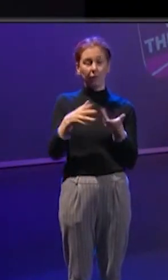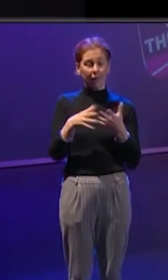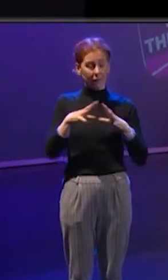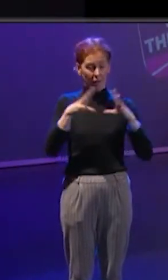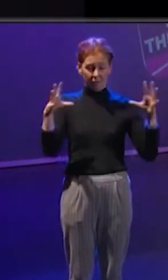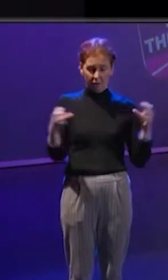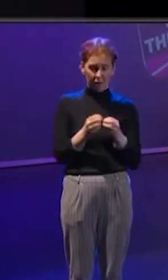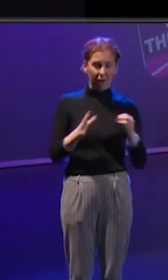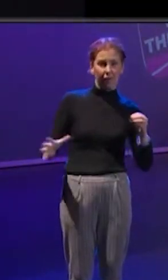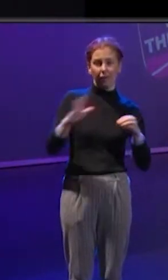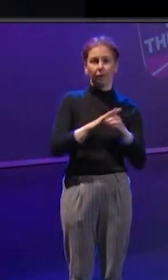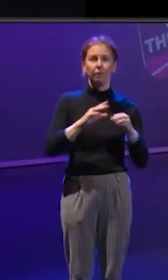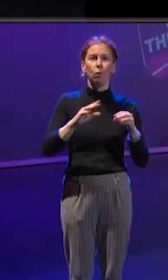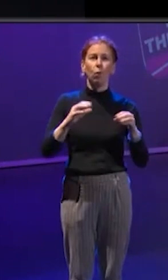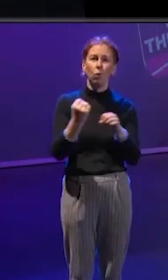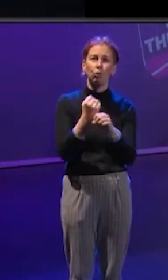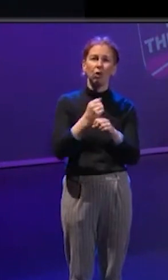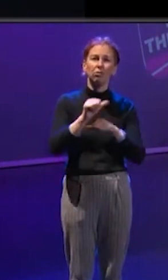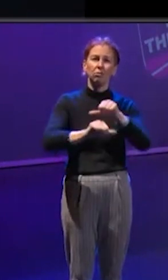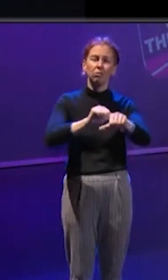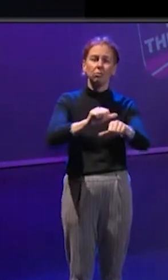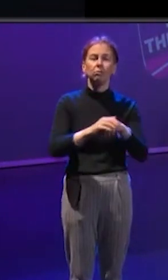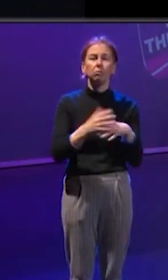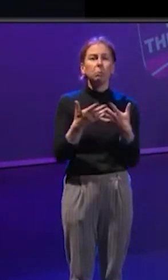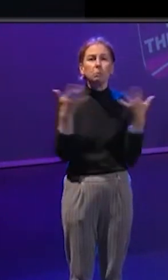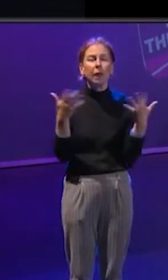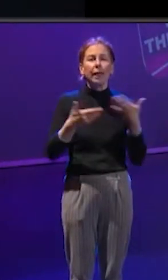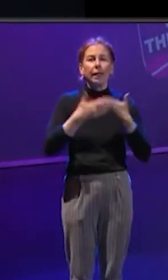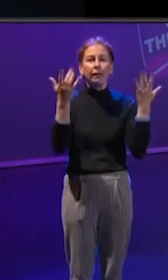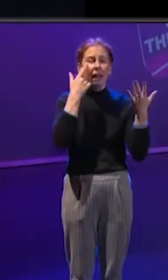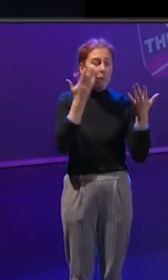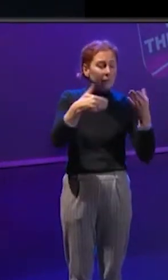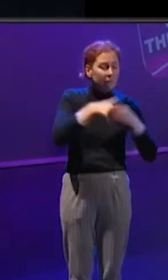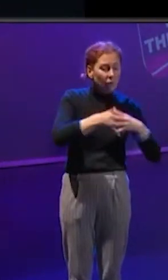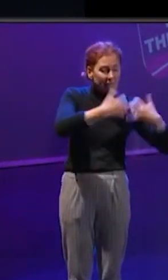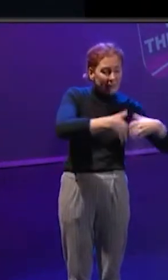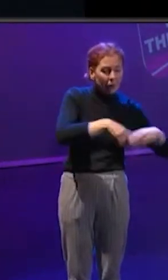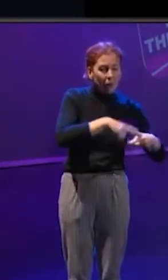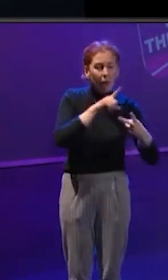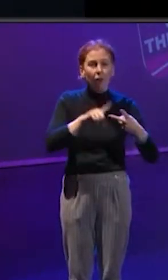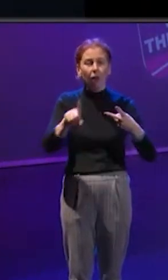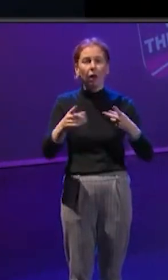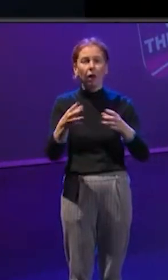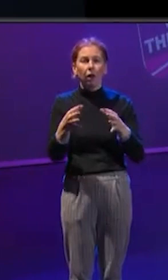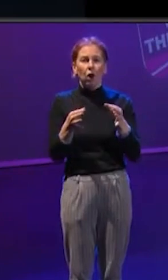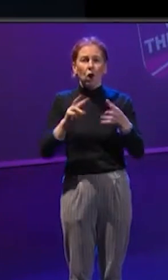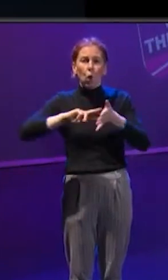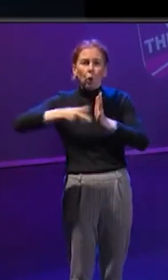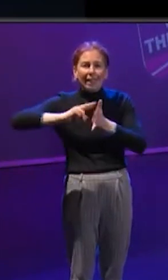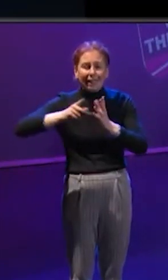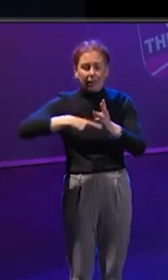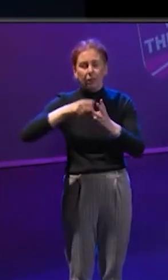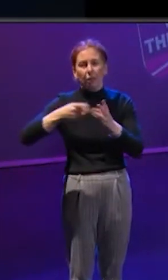production. You know, on any one day, I can be involved in technical, administrative, logistical, creative conversations,